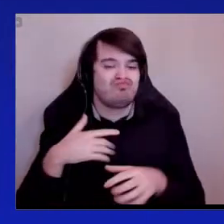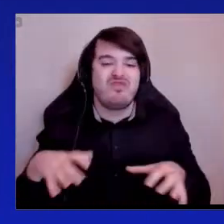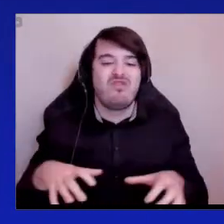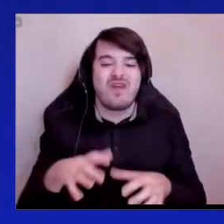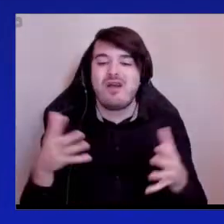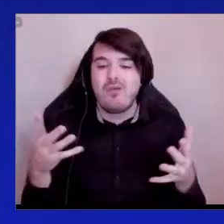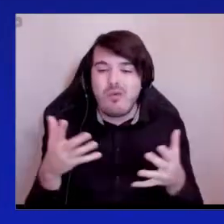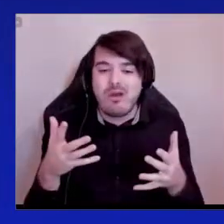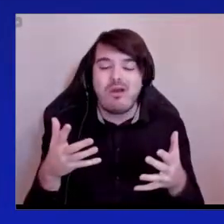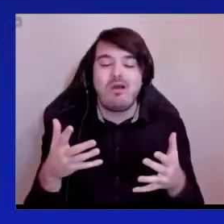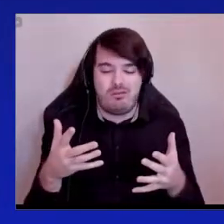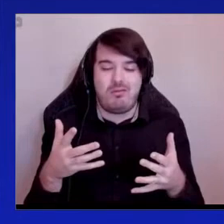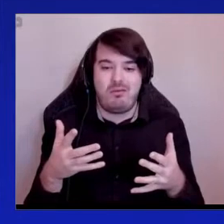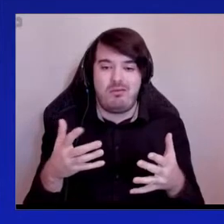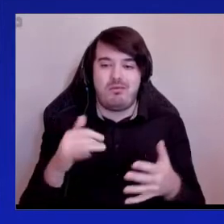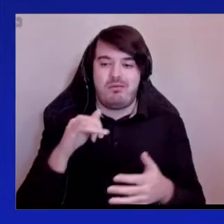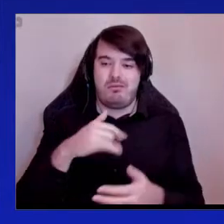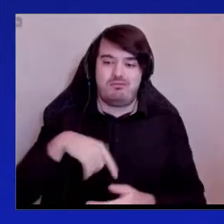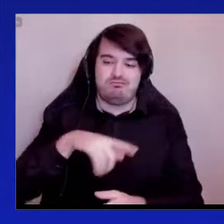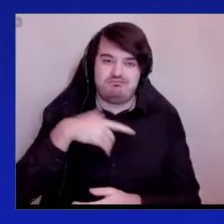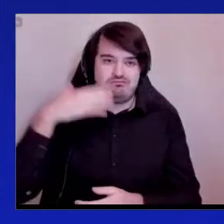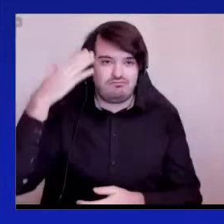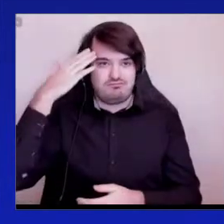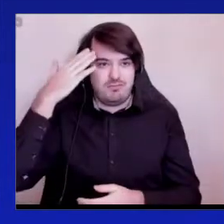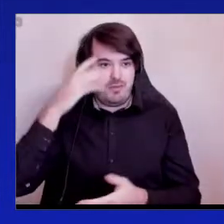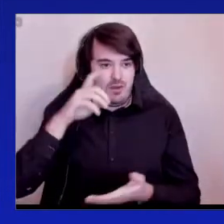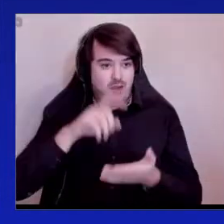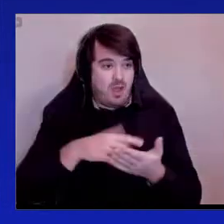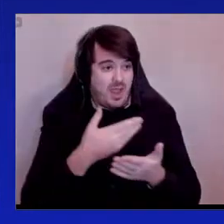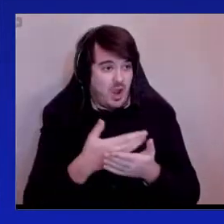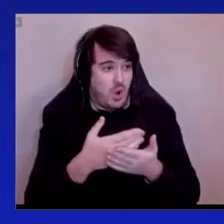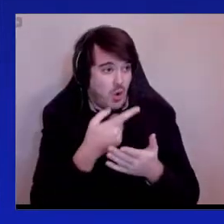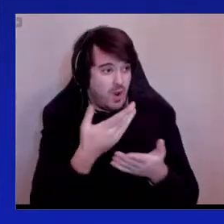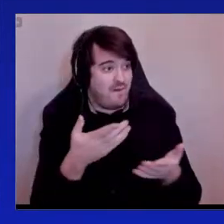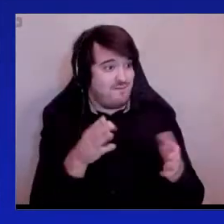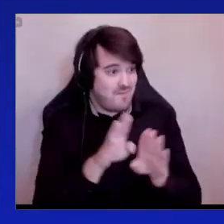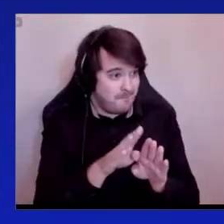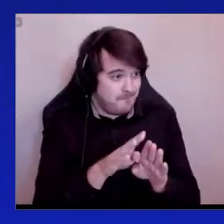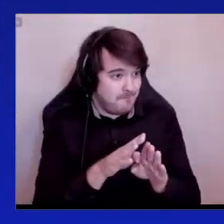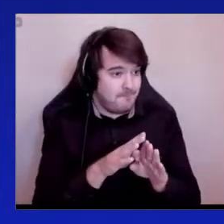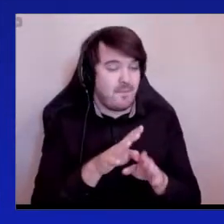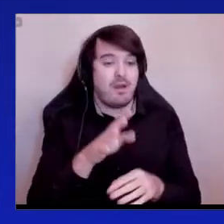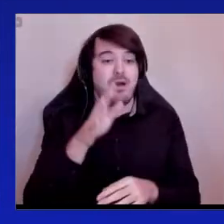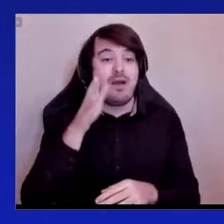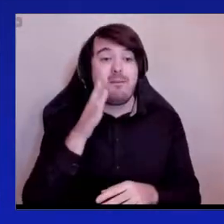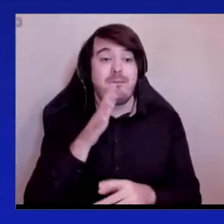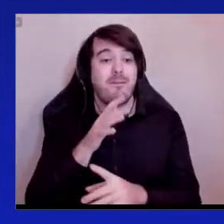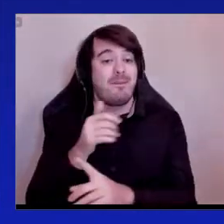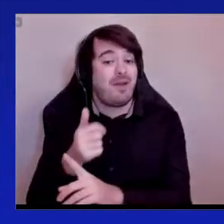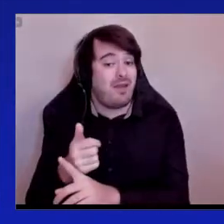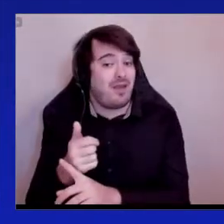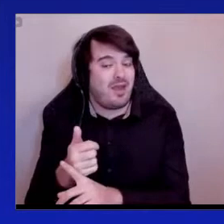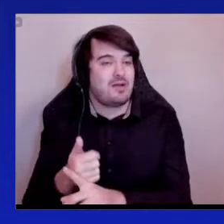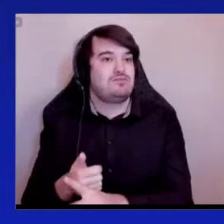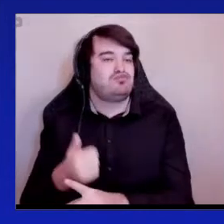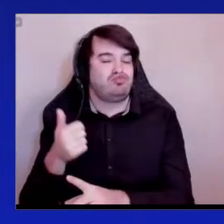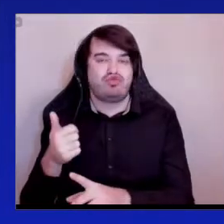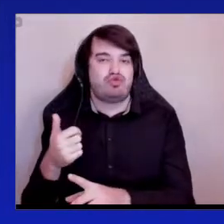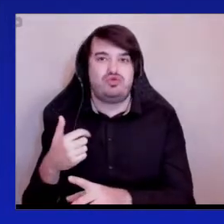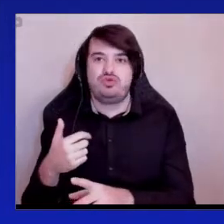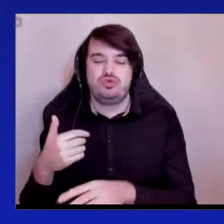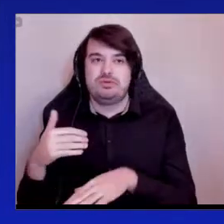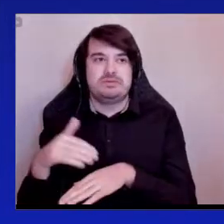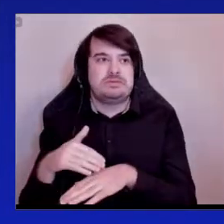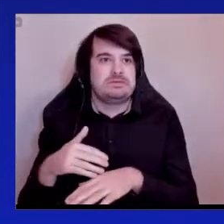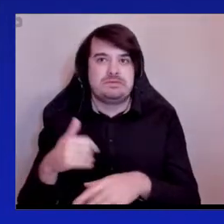distress in March to June when schools were closed. That mitigated a bit when schools were open in the fall.